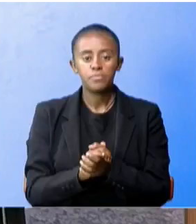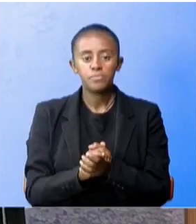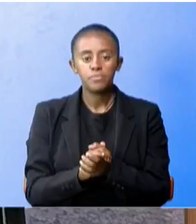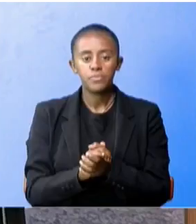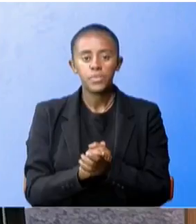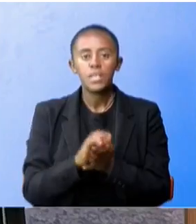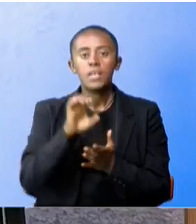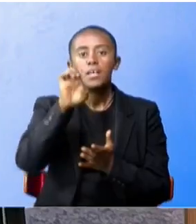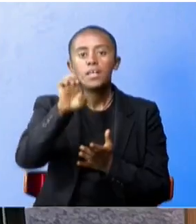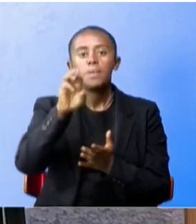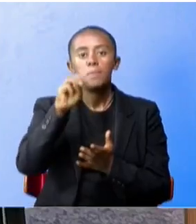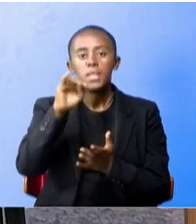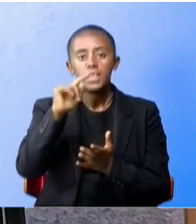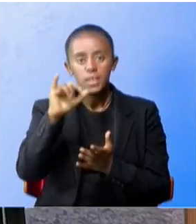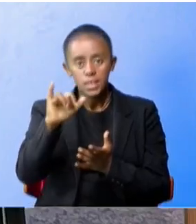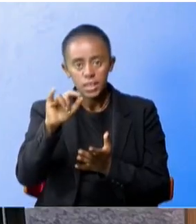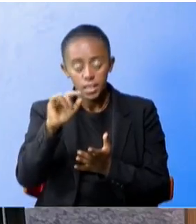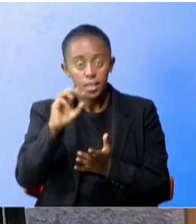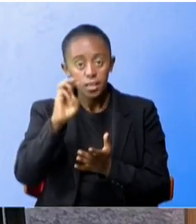emit,